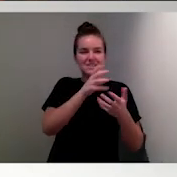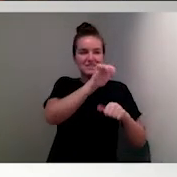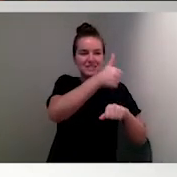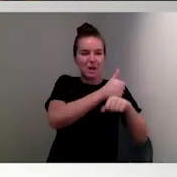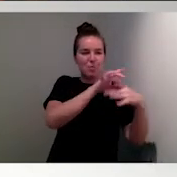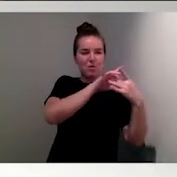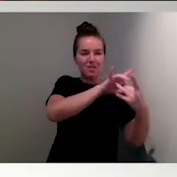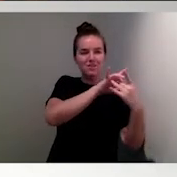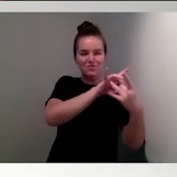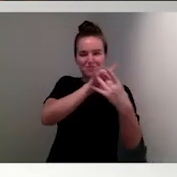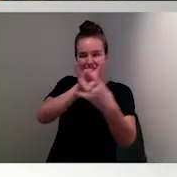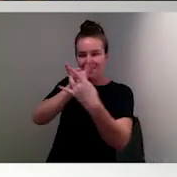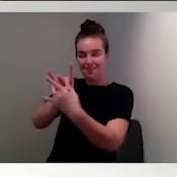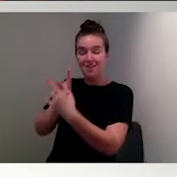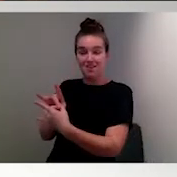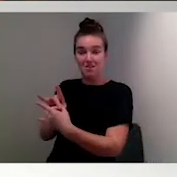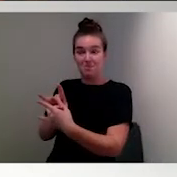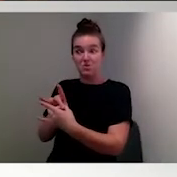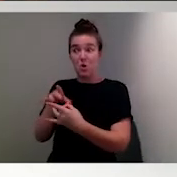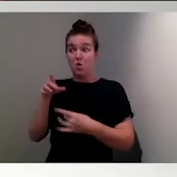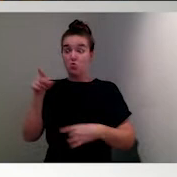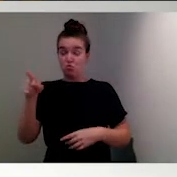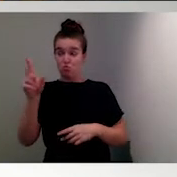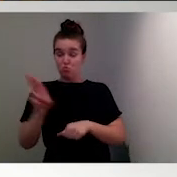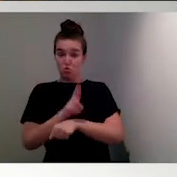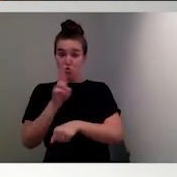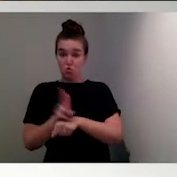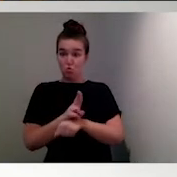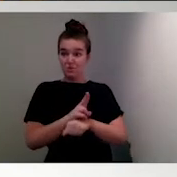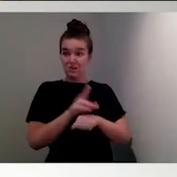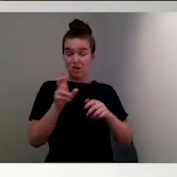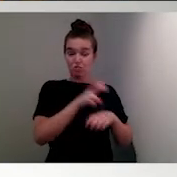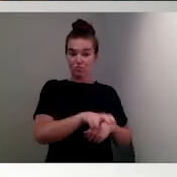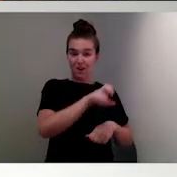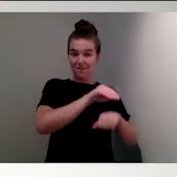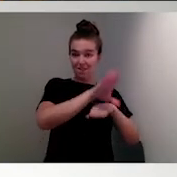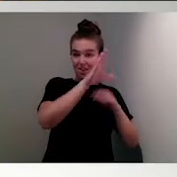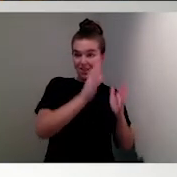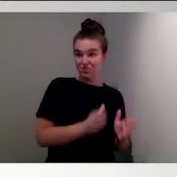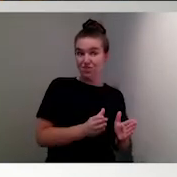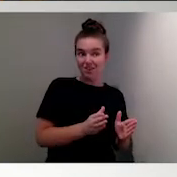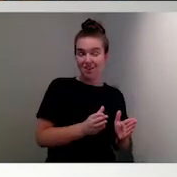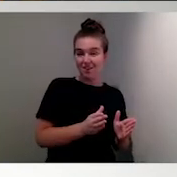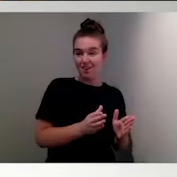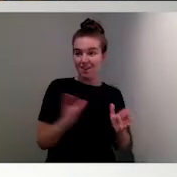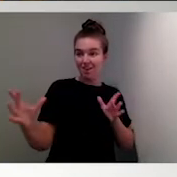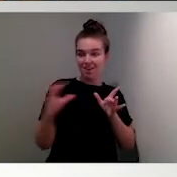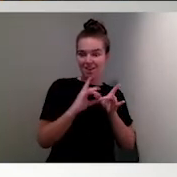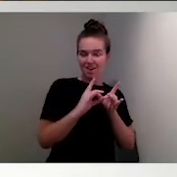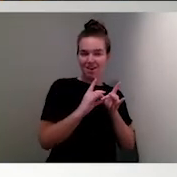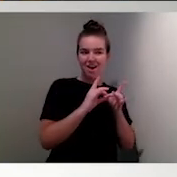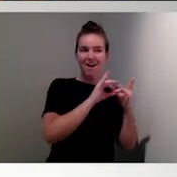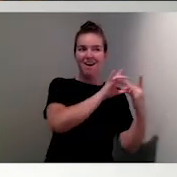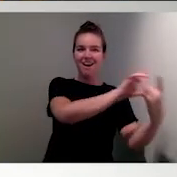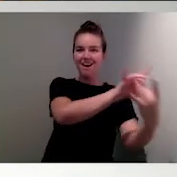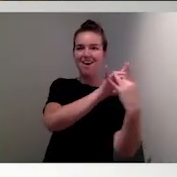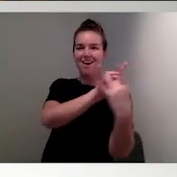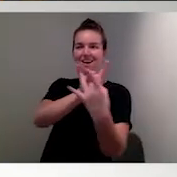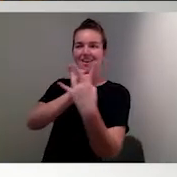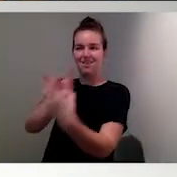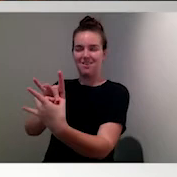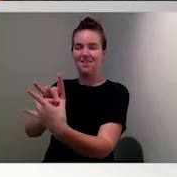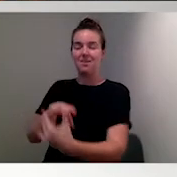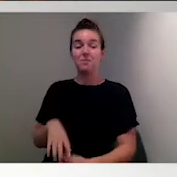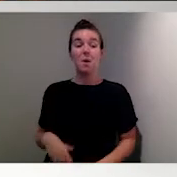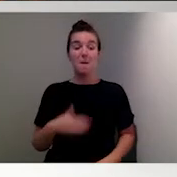relationships so that when you travel using us, if you have an issue, even if you don't, every client of mine gets a VIP